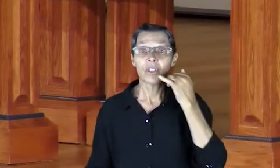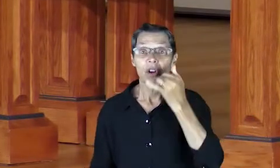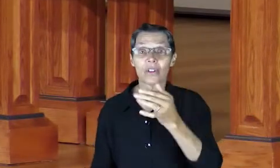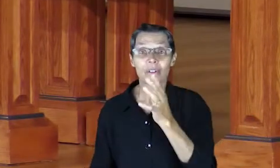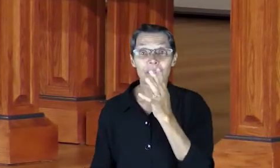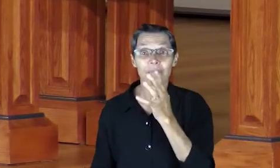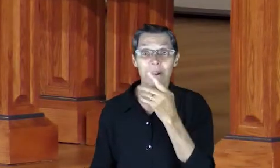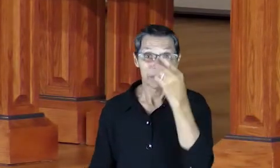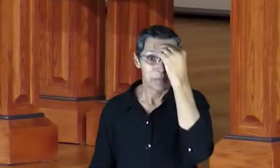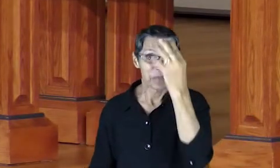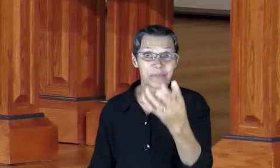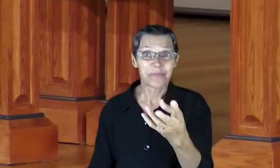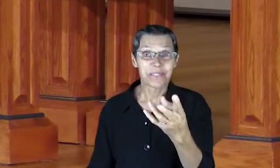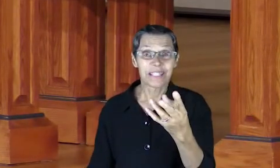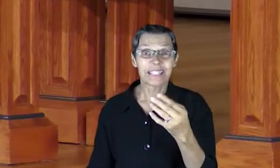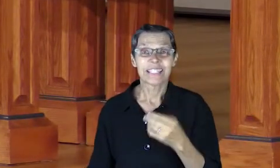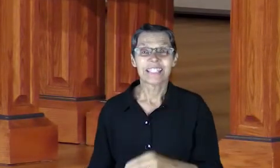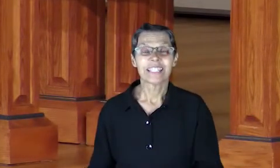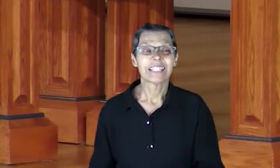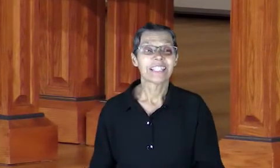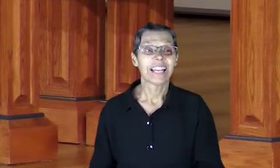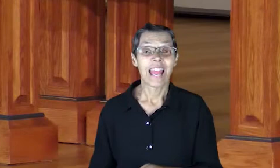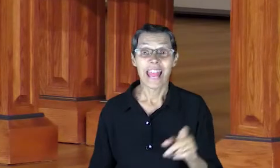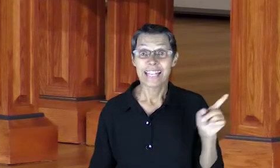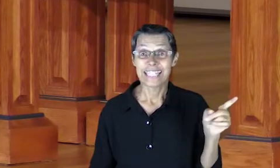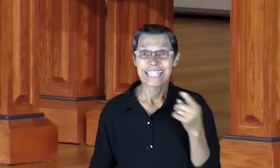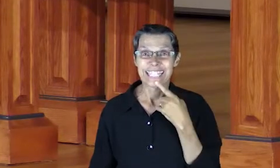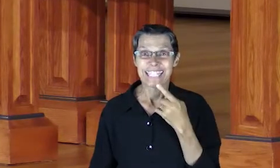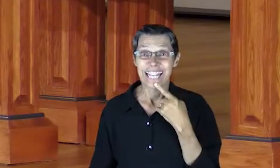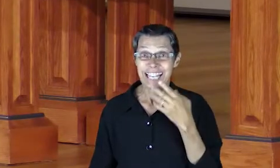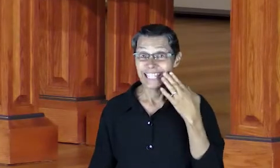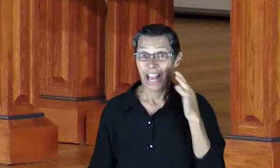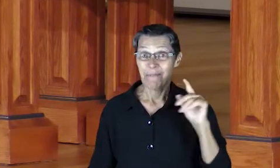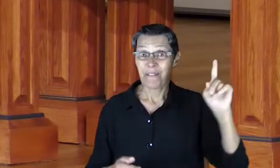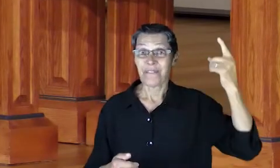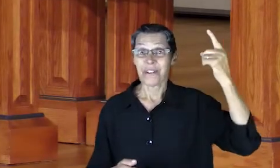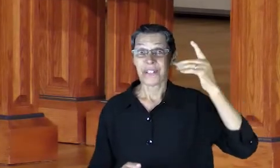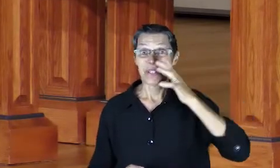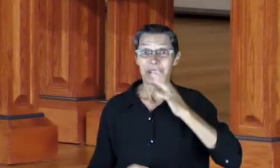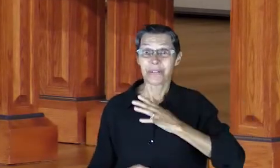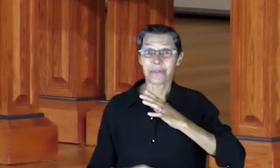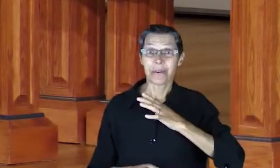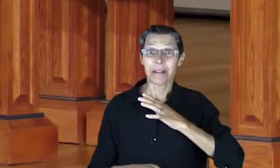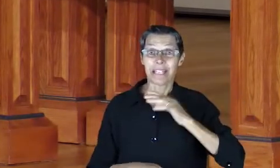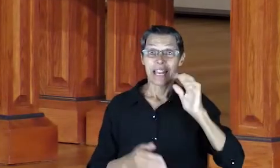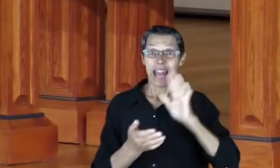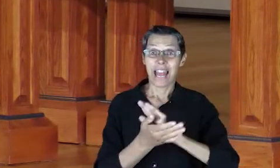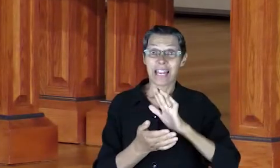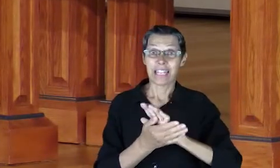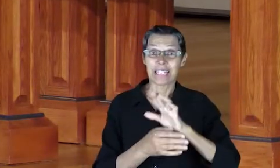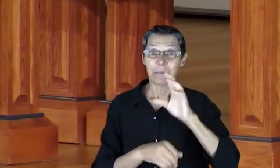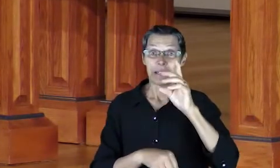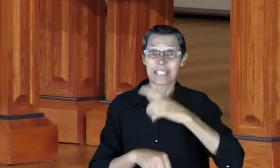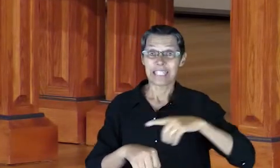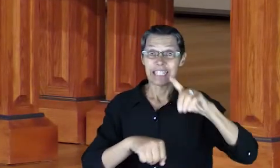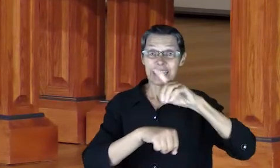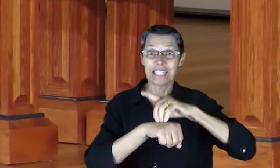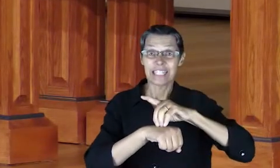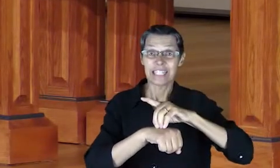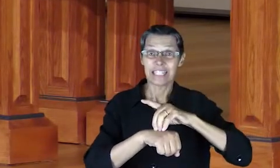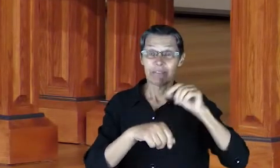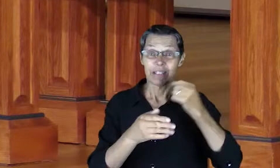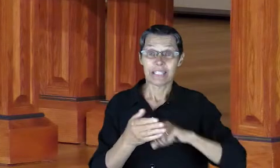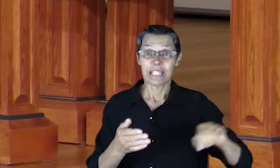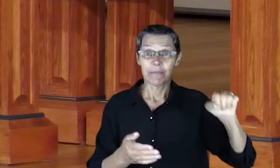she called her mom to tell her mom and dad to tell them, and said, you know, I'm the first woman to be named academic dean